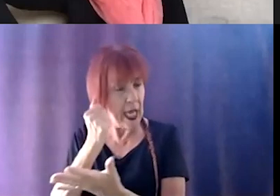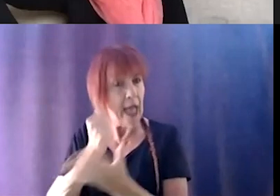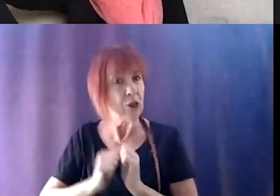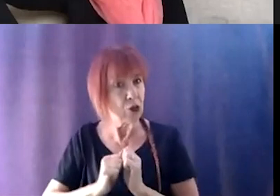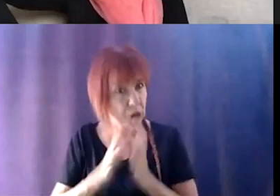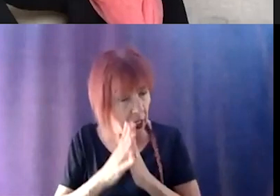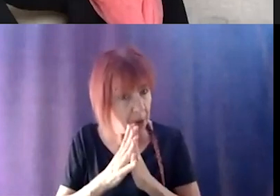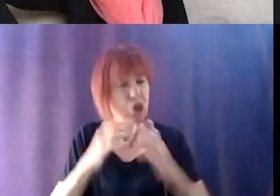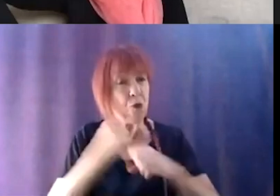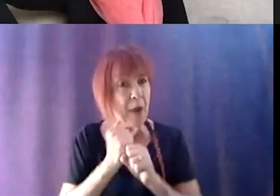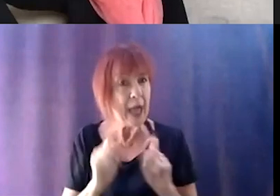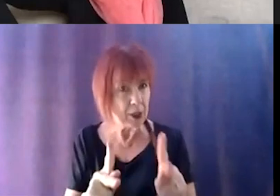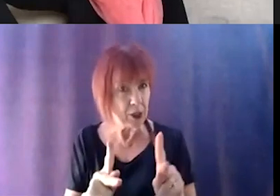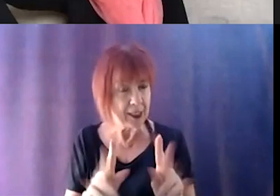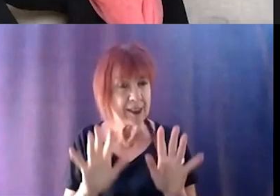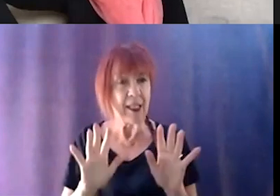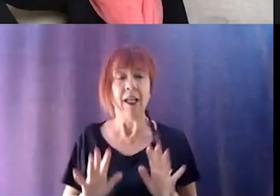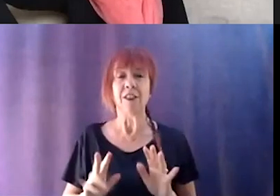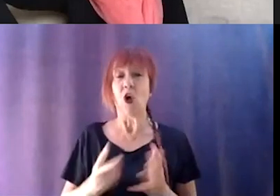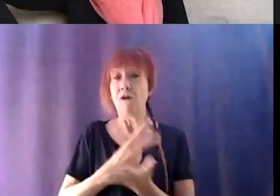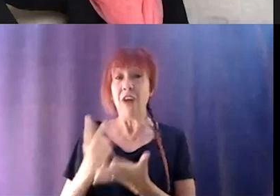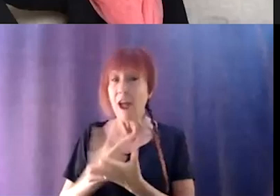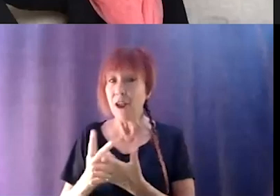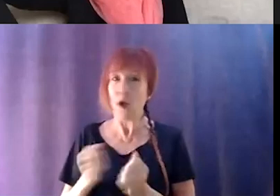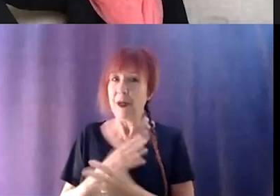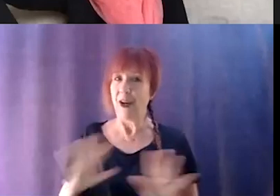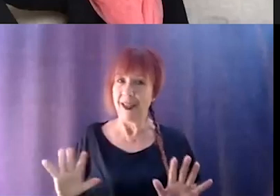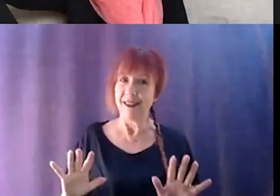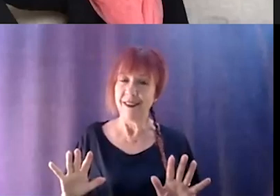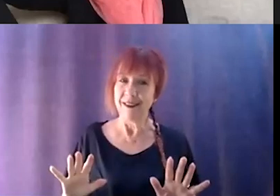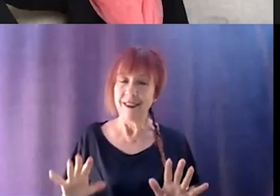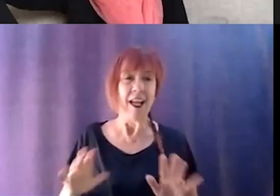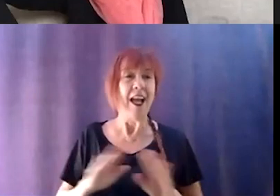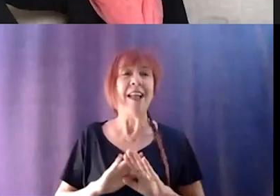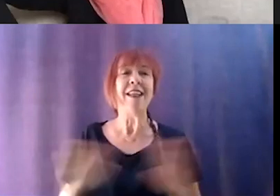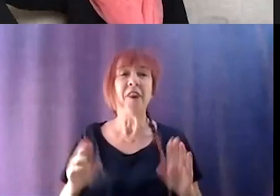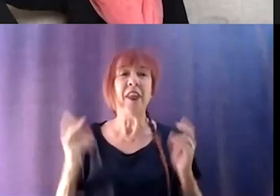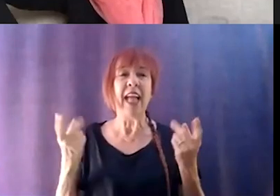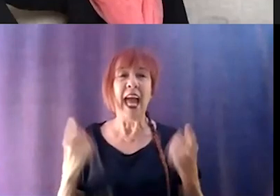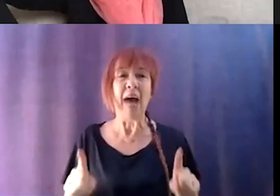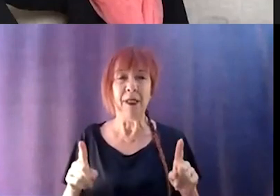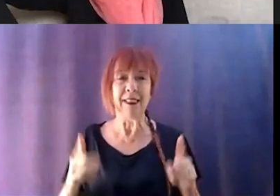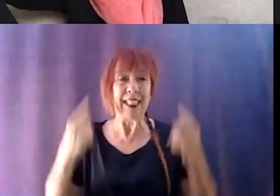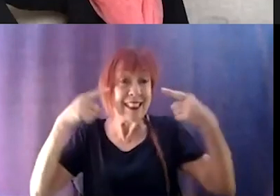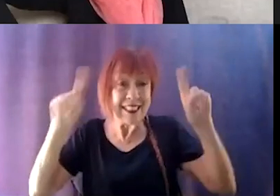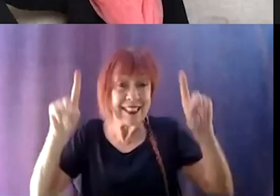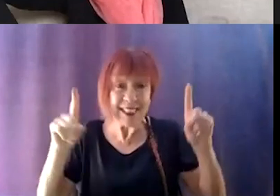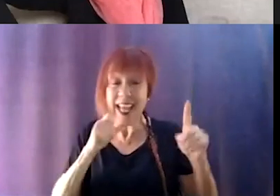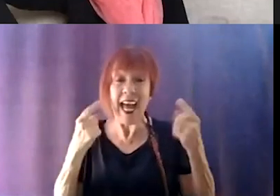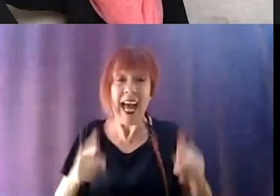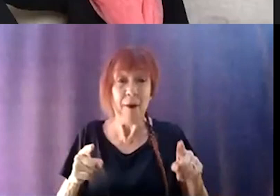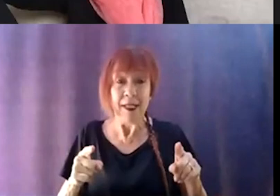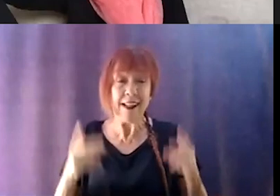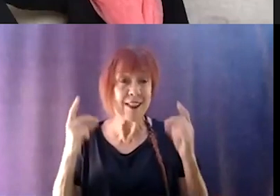failure. And of course, yeah, like I said, nothing happens overnight. This is a new world. It's the Wild West. You know, we joke